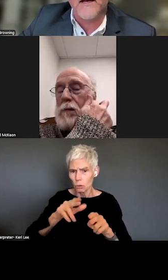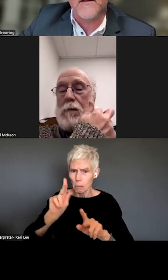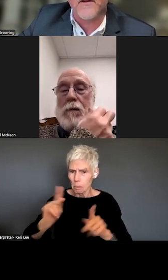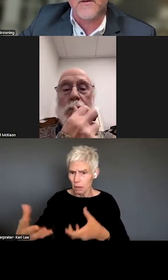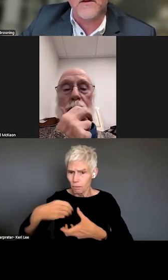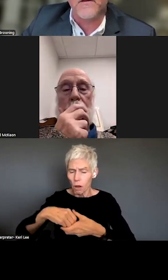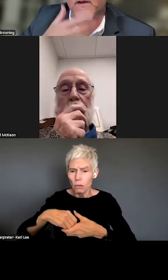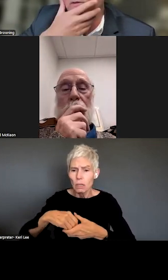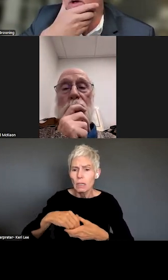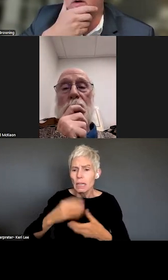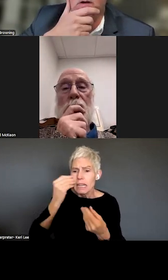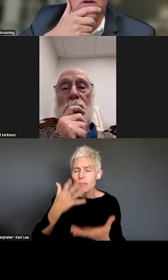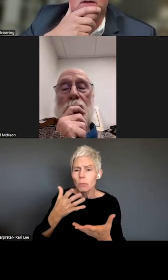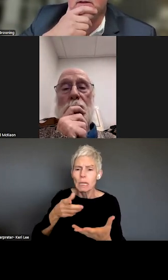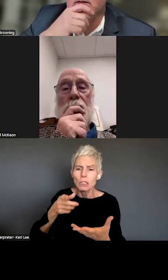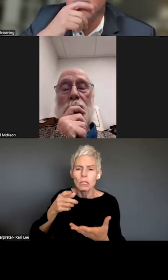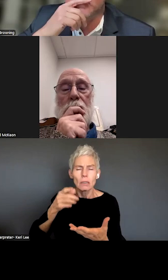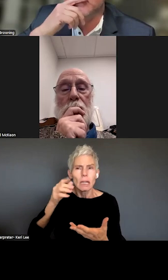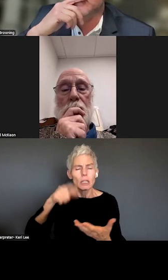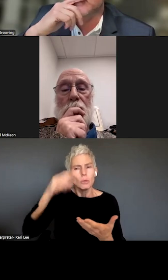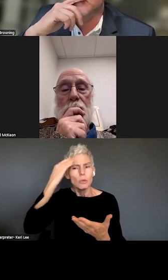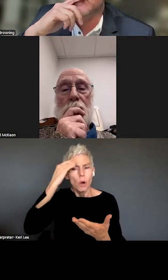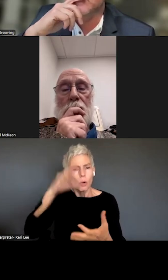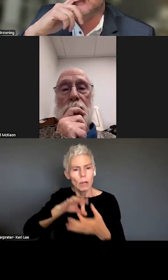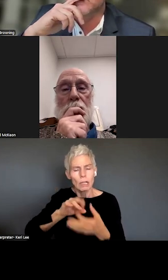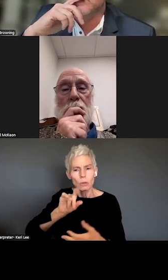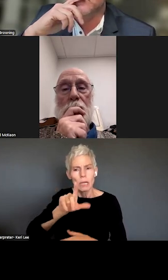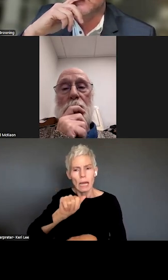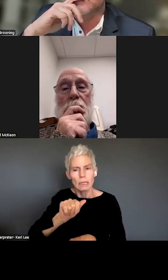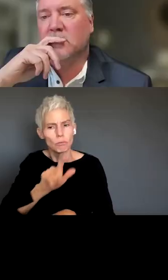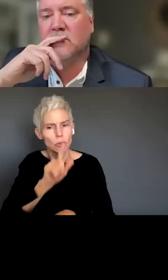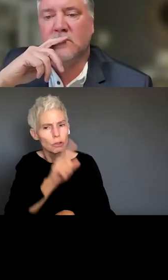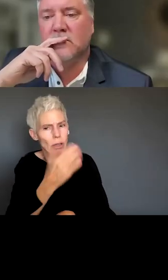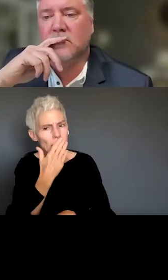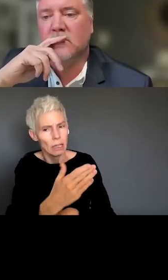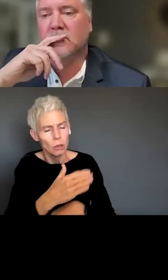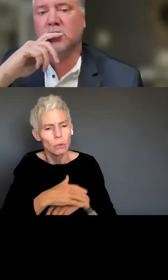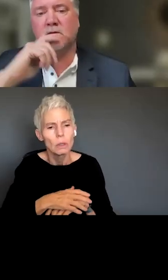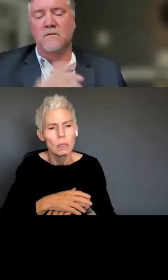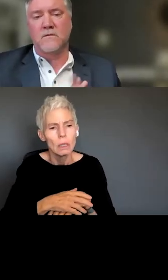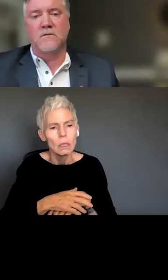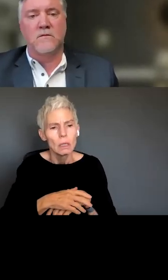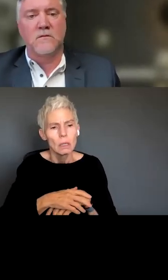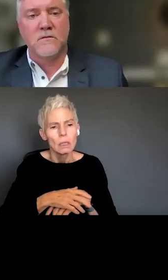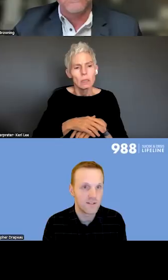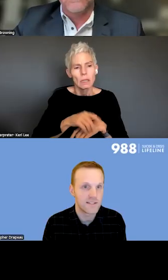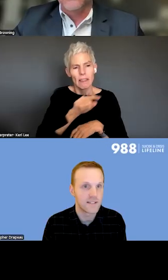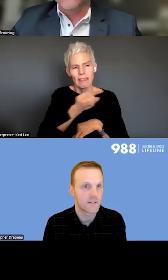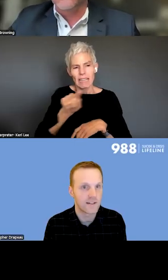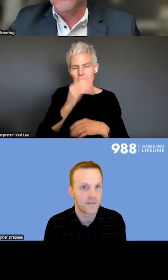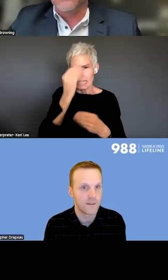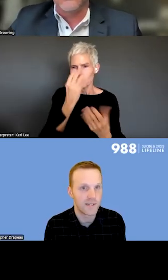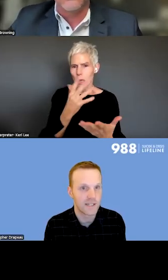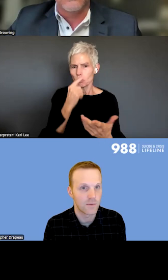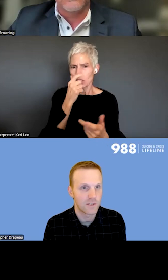had about the data? I thought that was interesting as well. Yeah, sure. Thanks, Dr. Chuck. So I think with the mortality data, it's interesting. You see